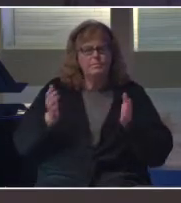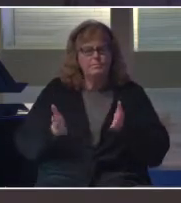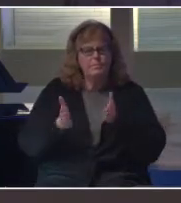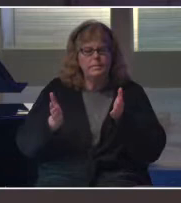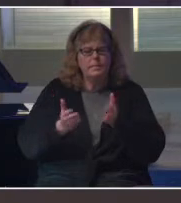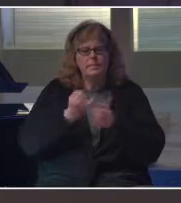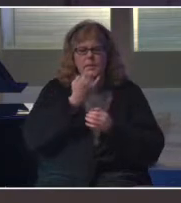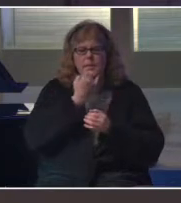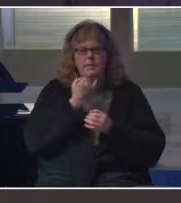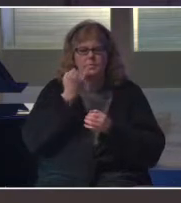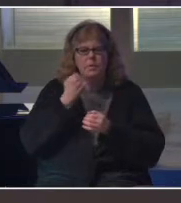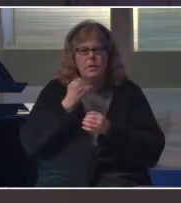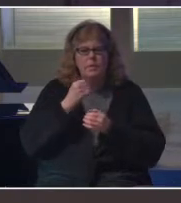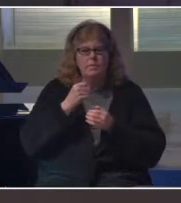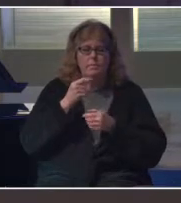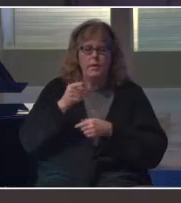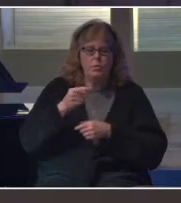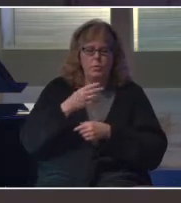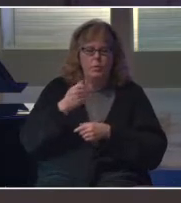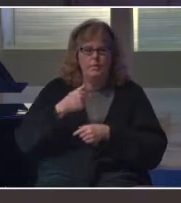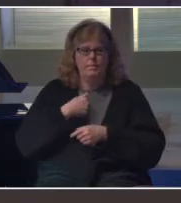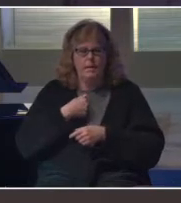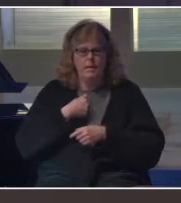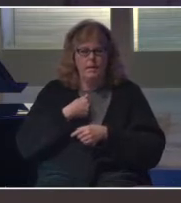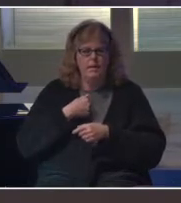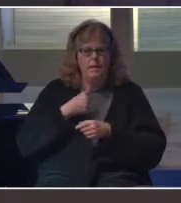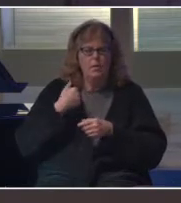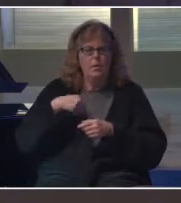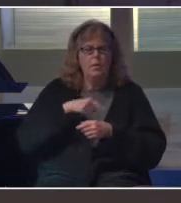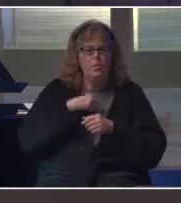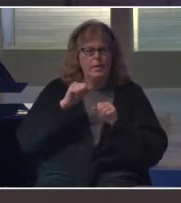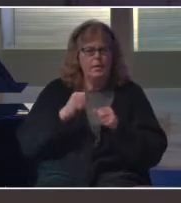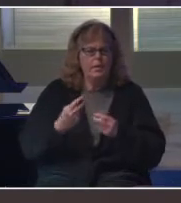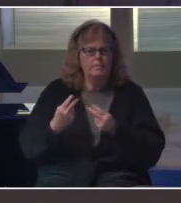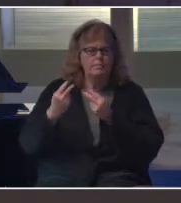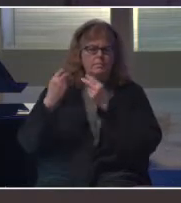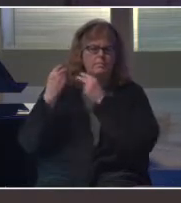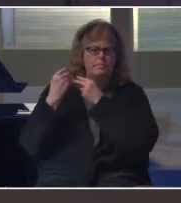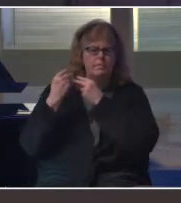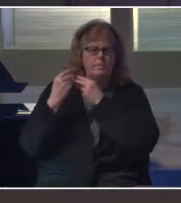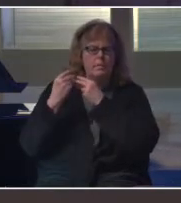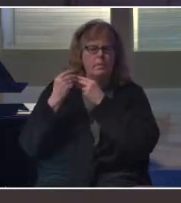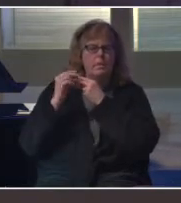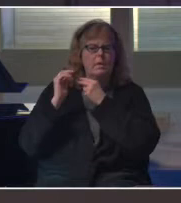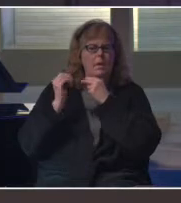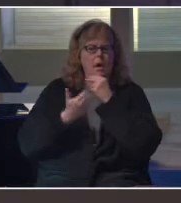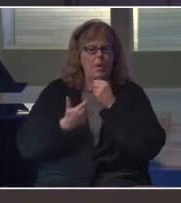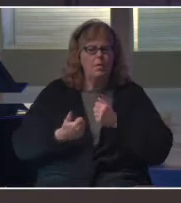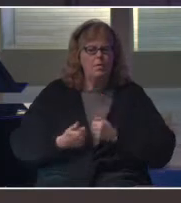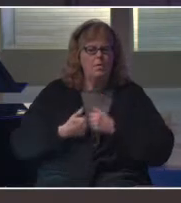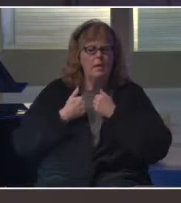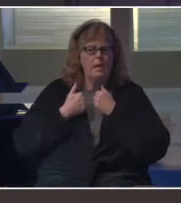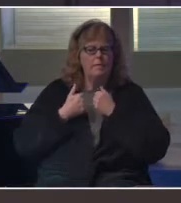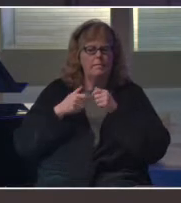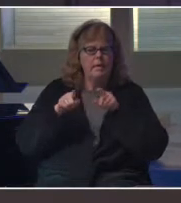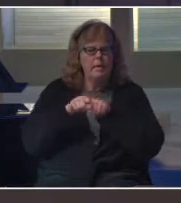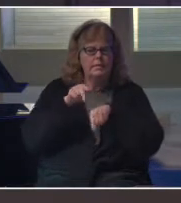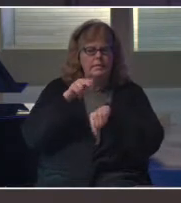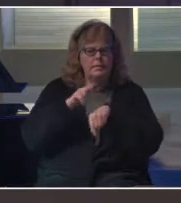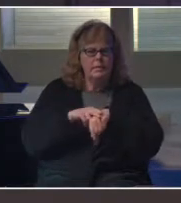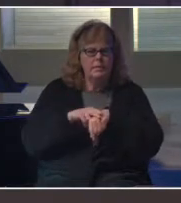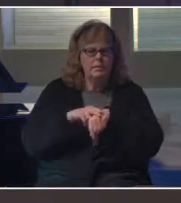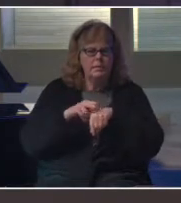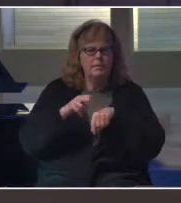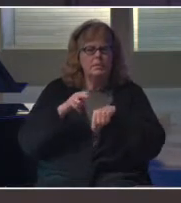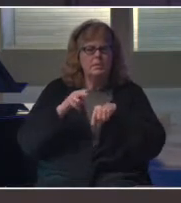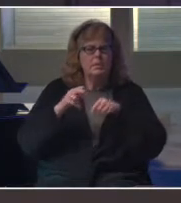Israel and you and I that we can look back and see that our existence as a nation and as a